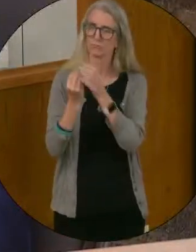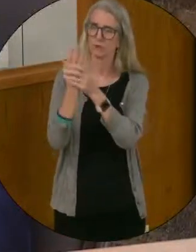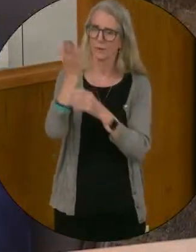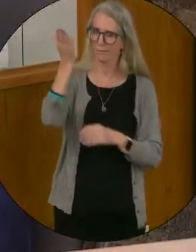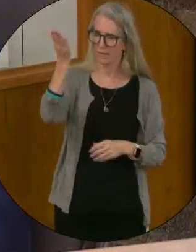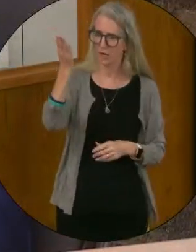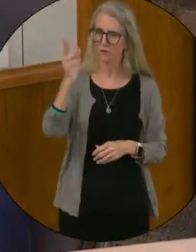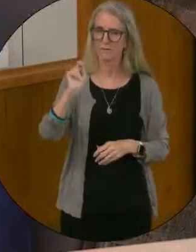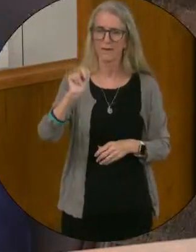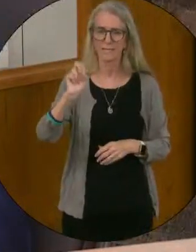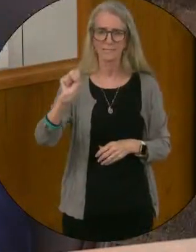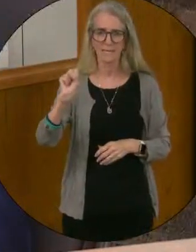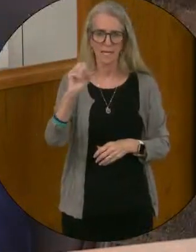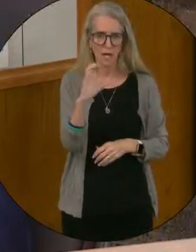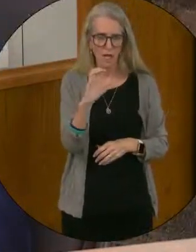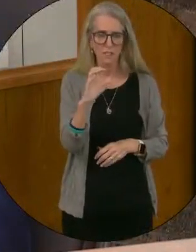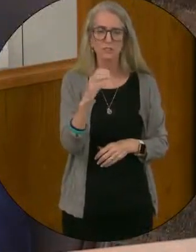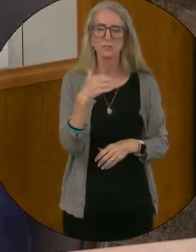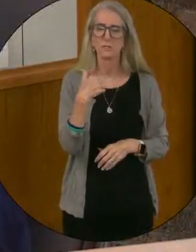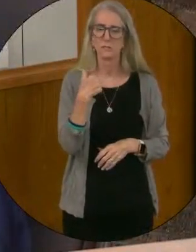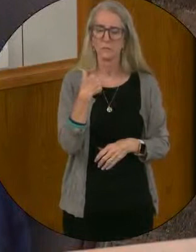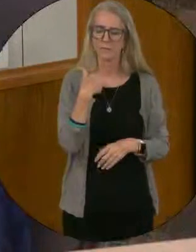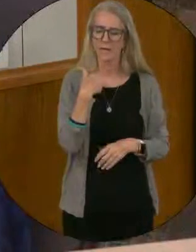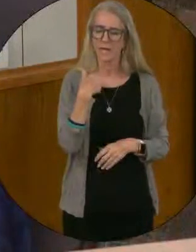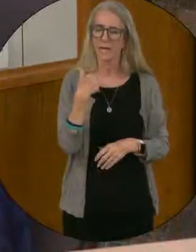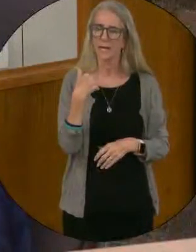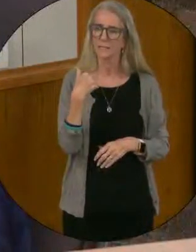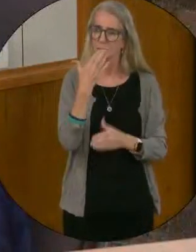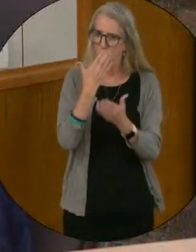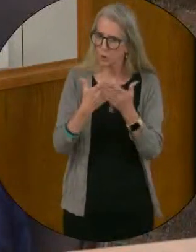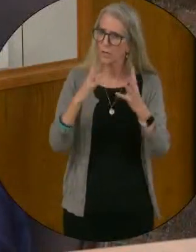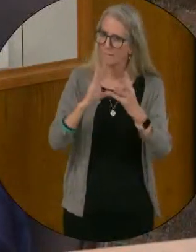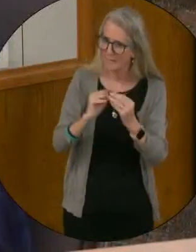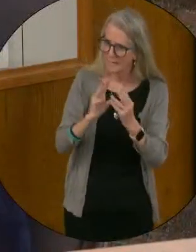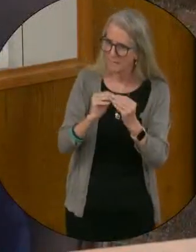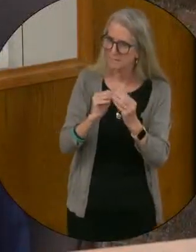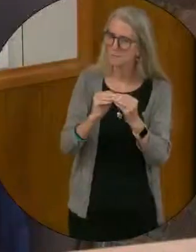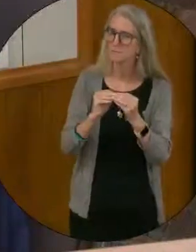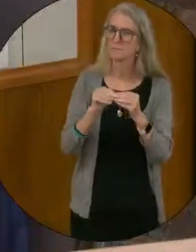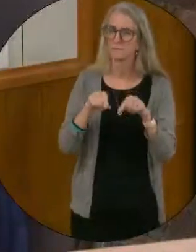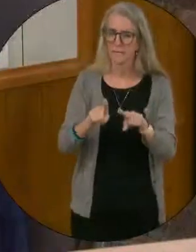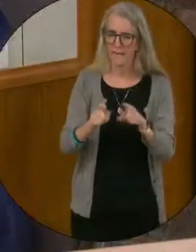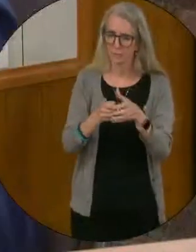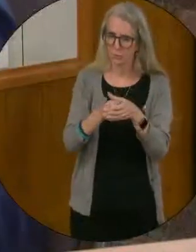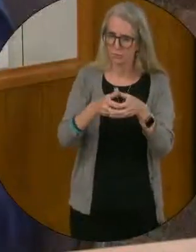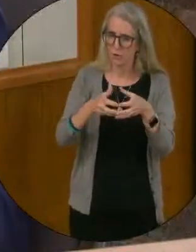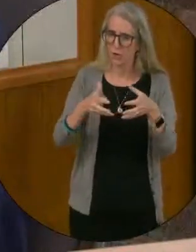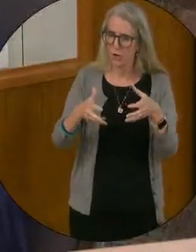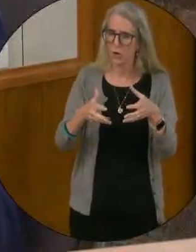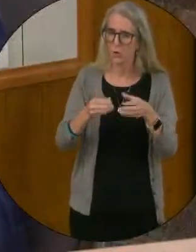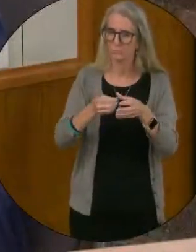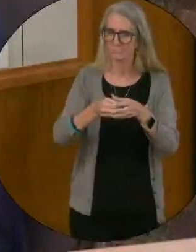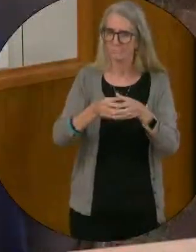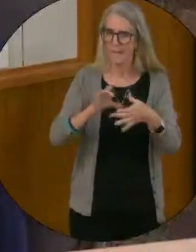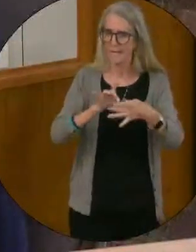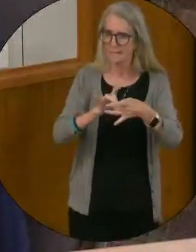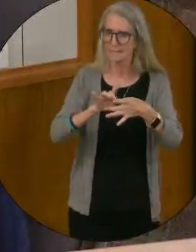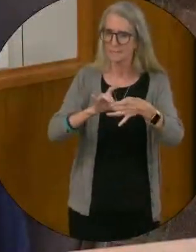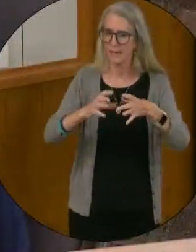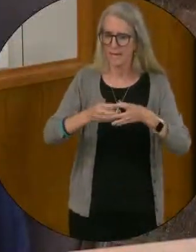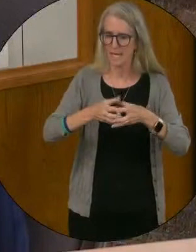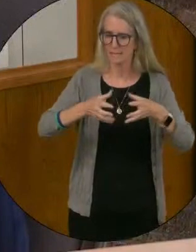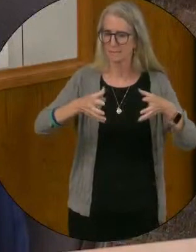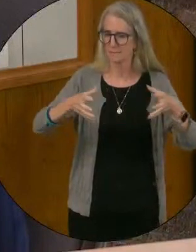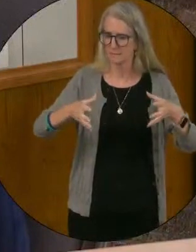State College, we've had some very good meetings as we grow and expand within